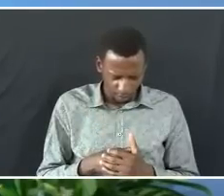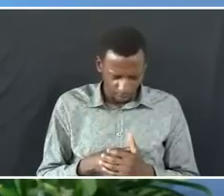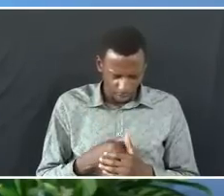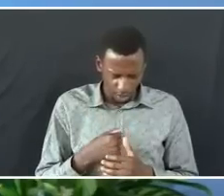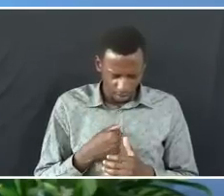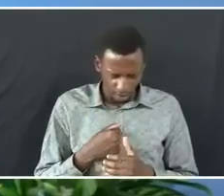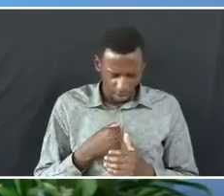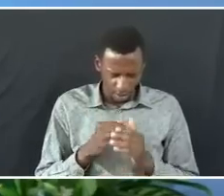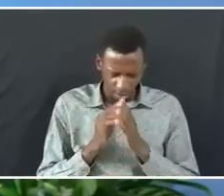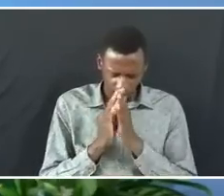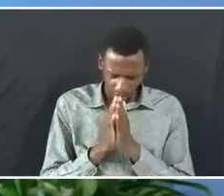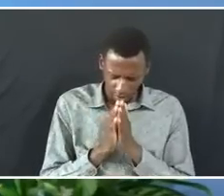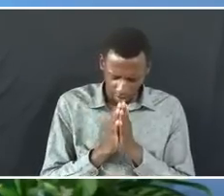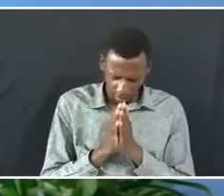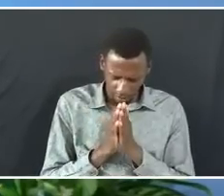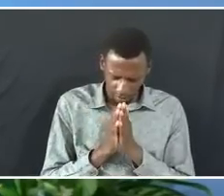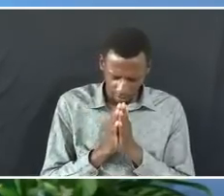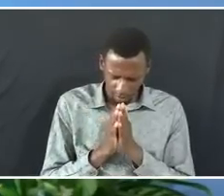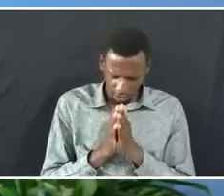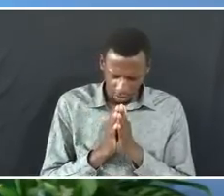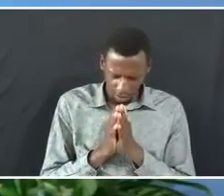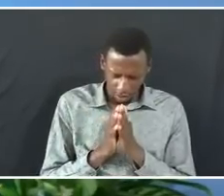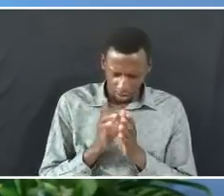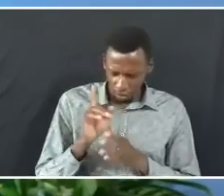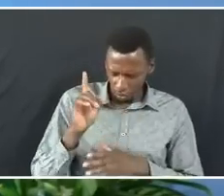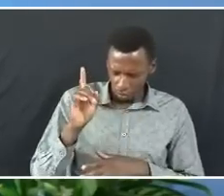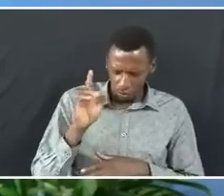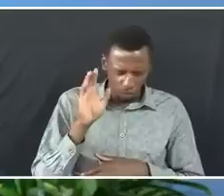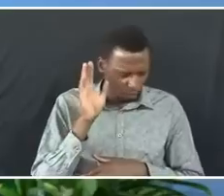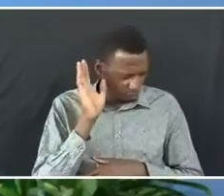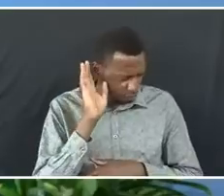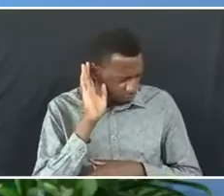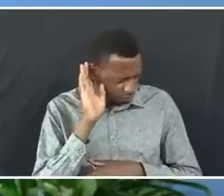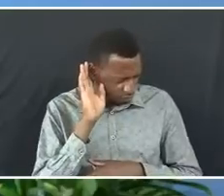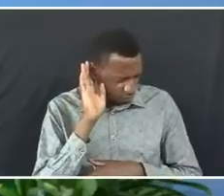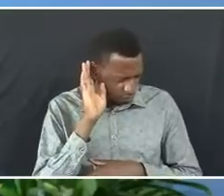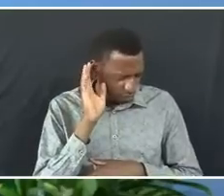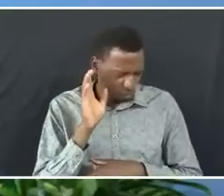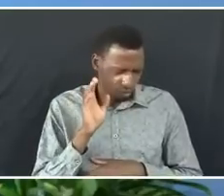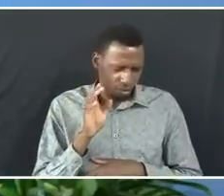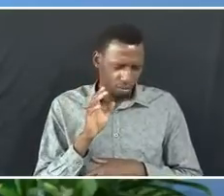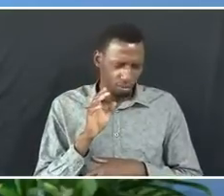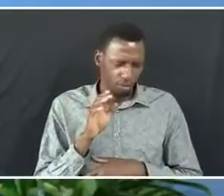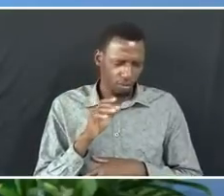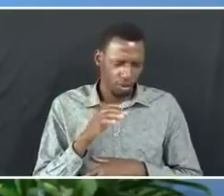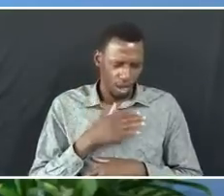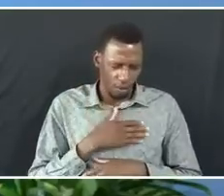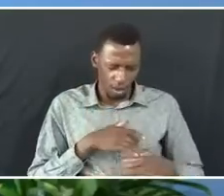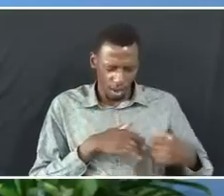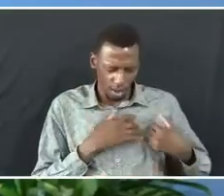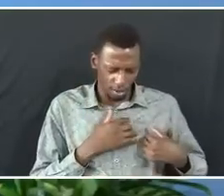I pray you will incline our hearts to yourself